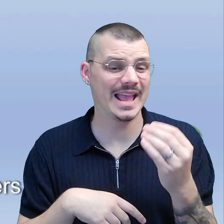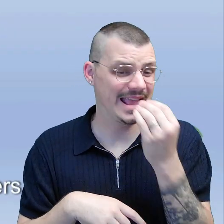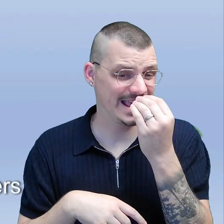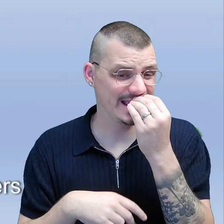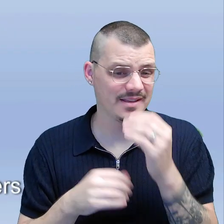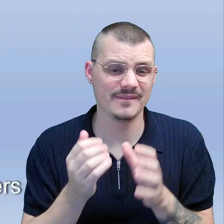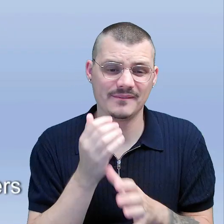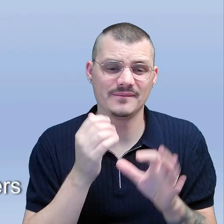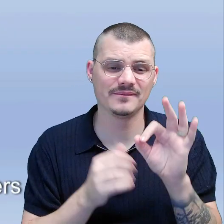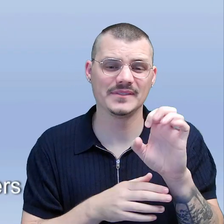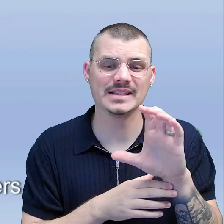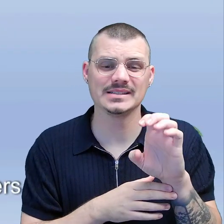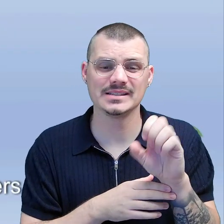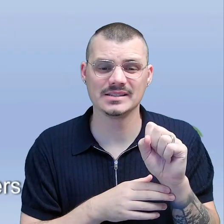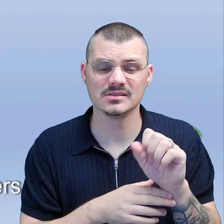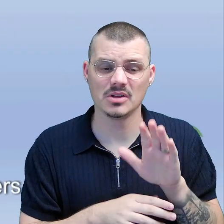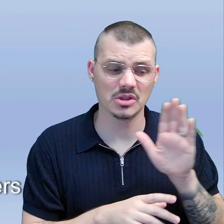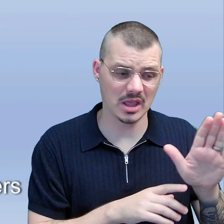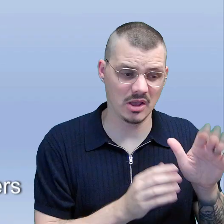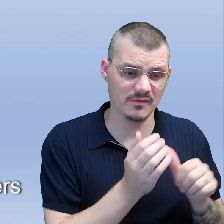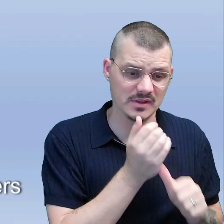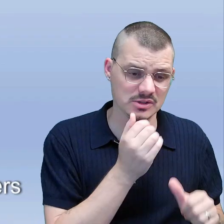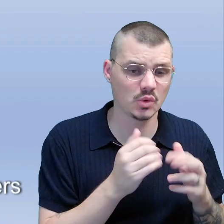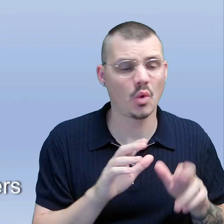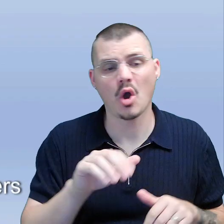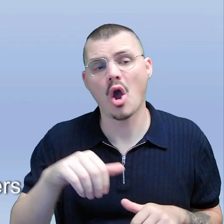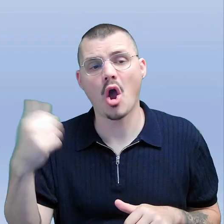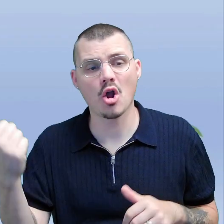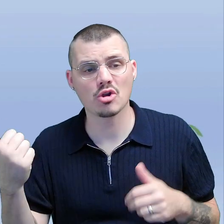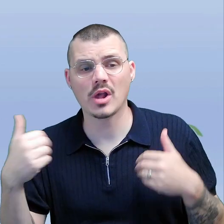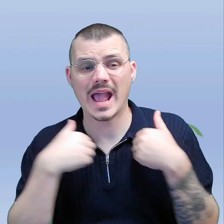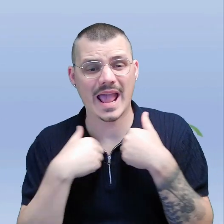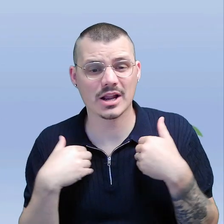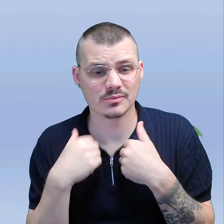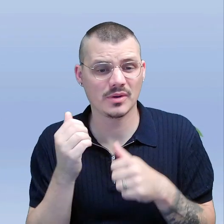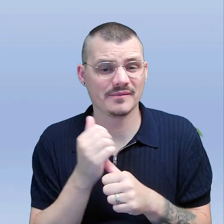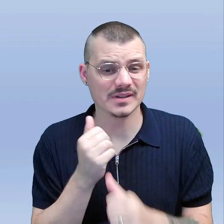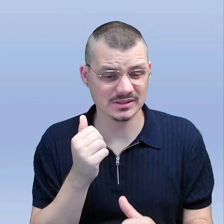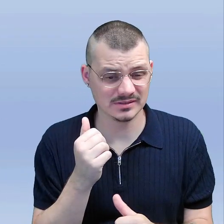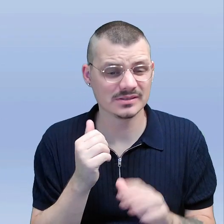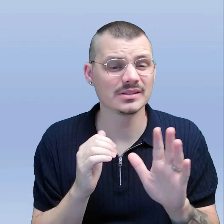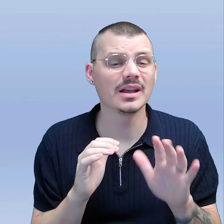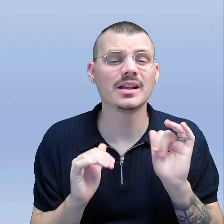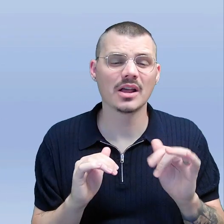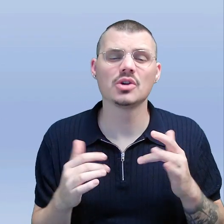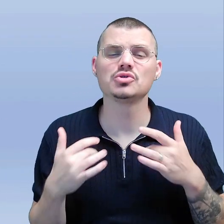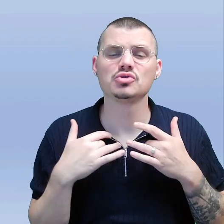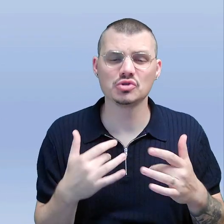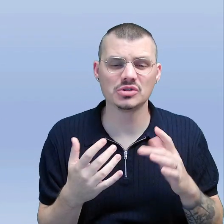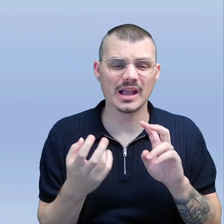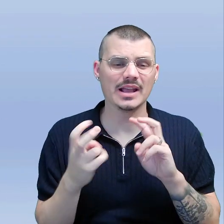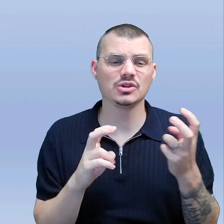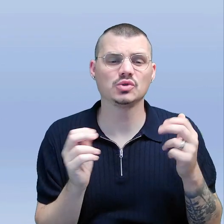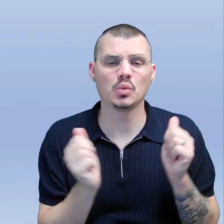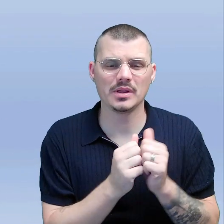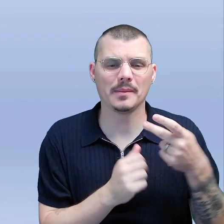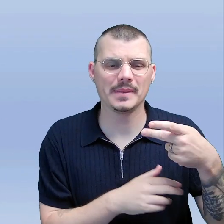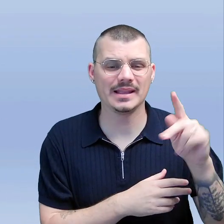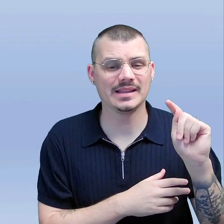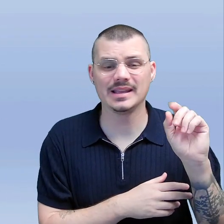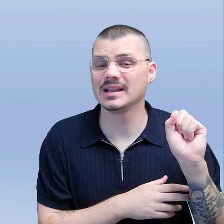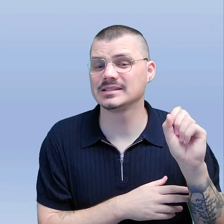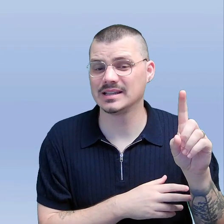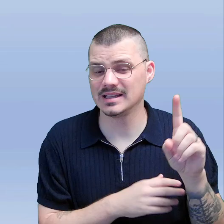People that ate feces, their own or others, or animal, typically that was an issue